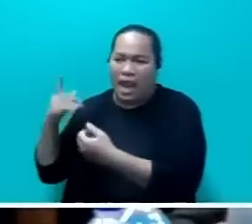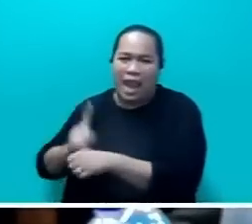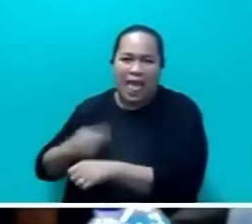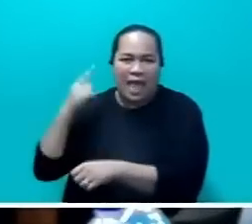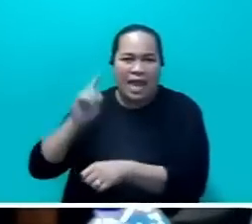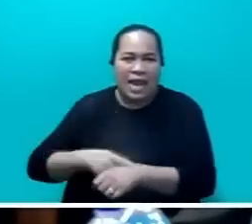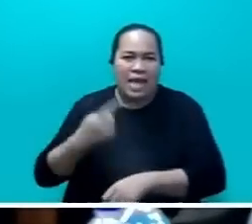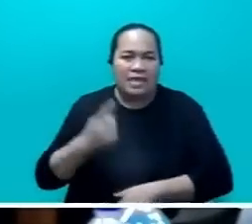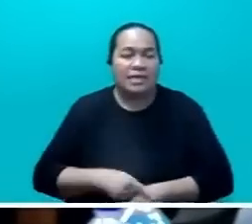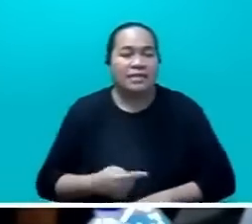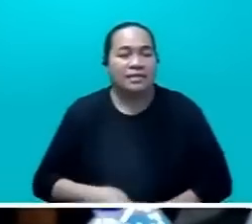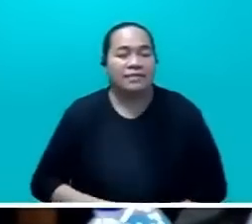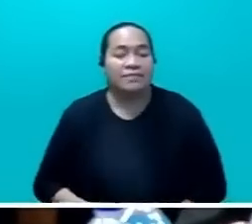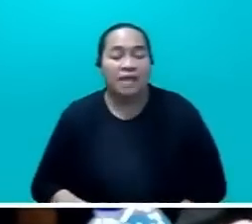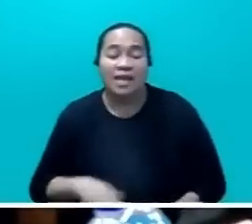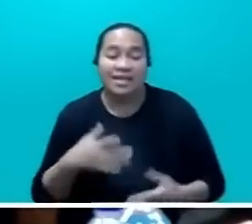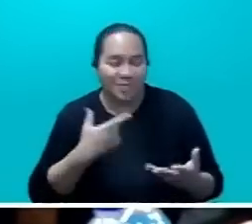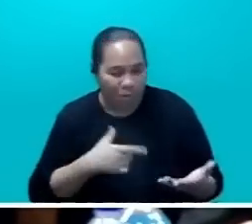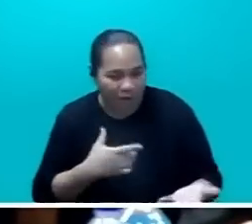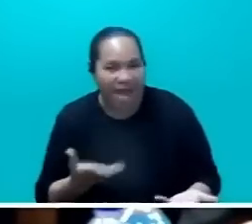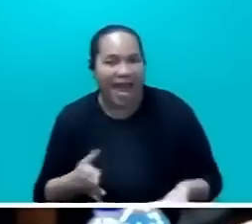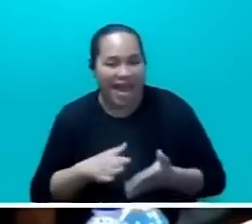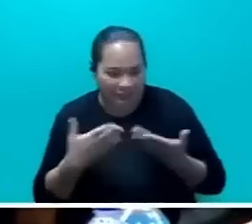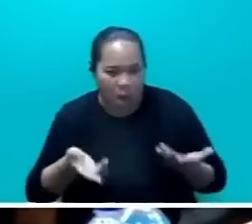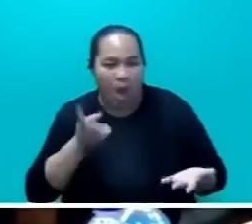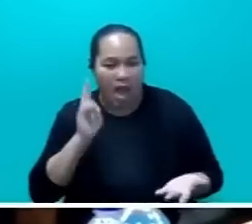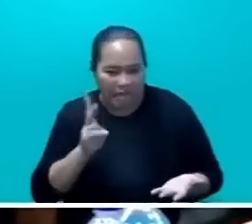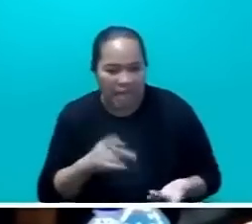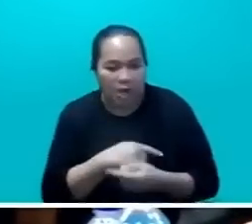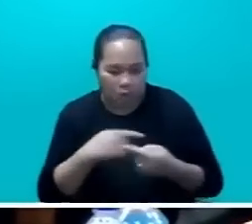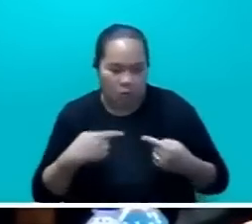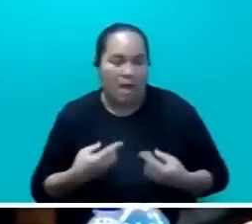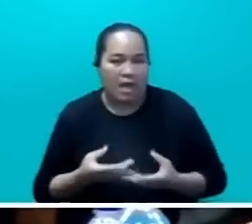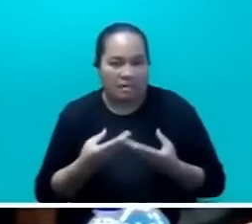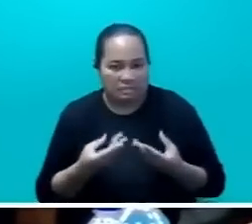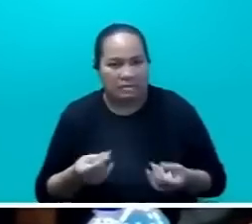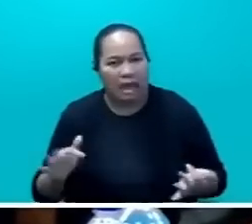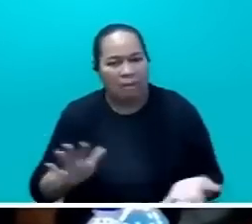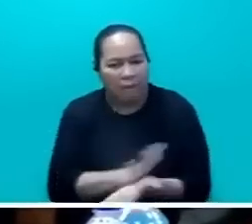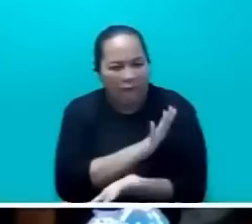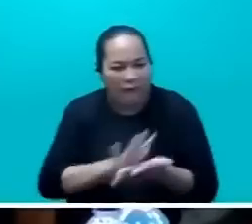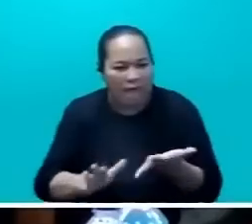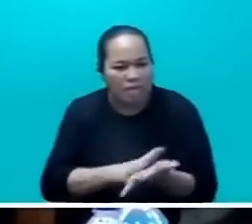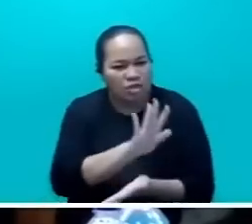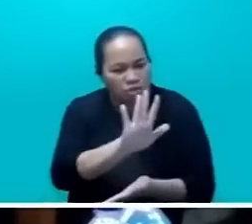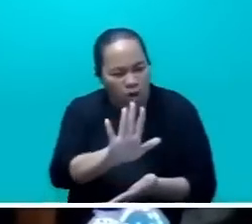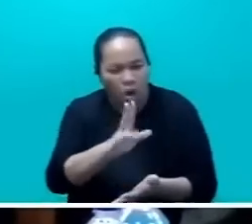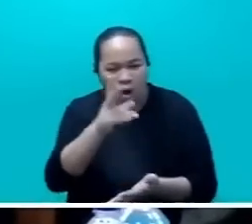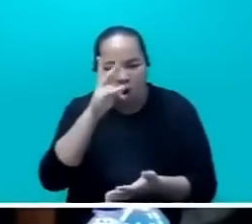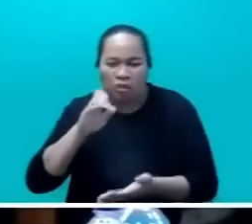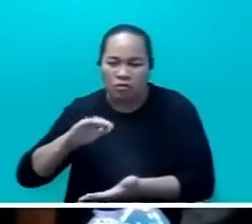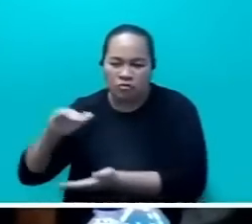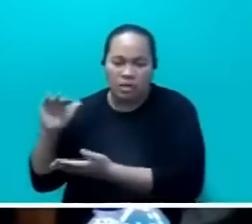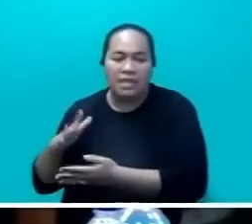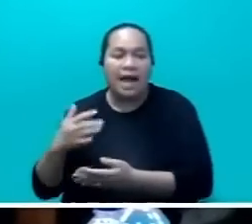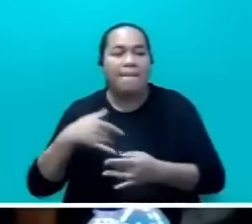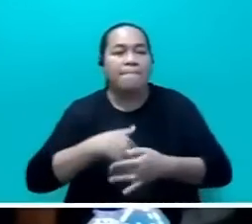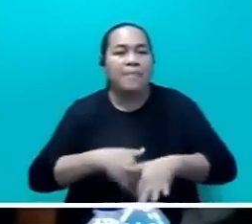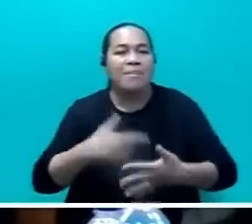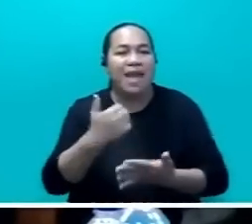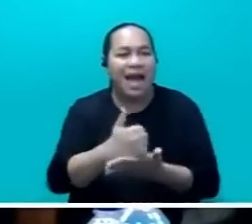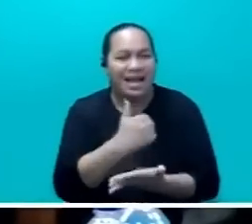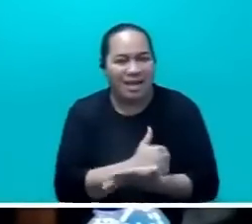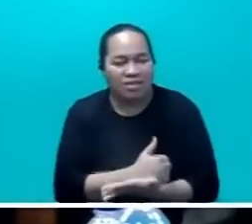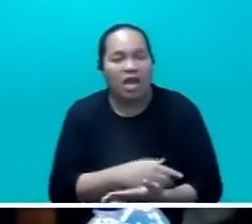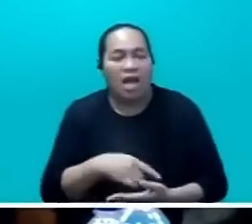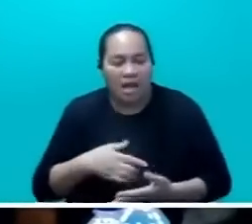reasons, precisely, Mr. Speaker, that we are dealing with their mess, their backlog, in the Public Accounts Committee. And we have to deal